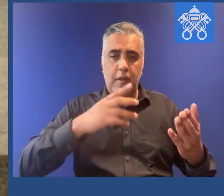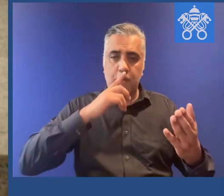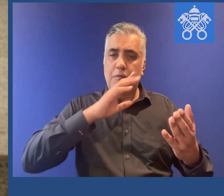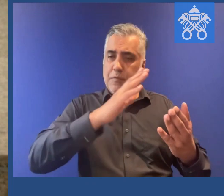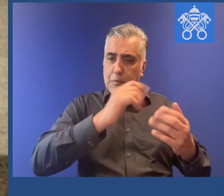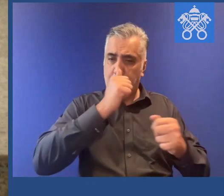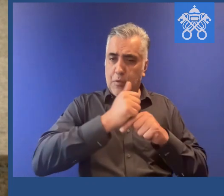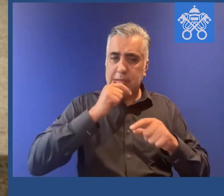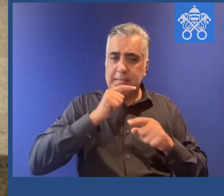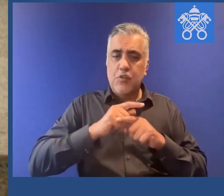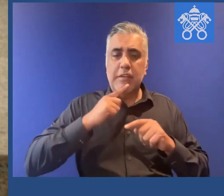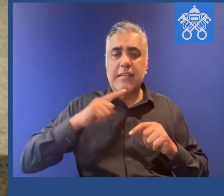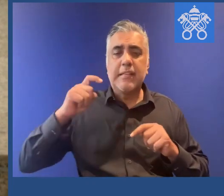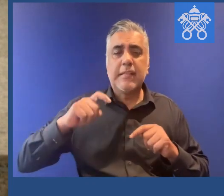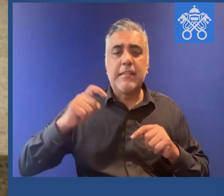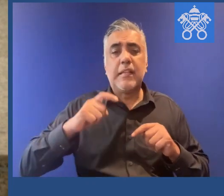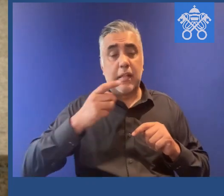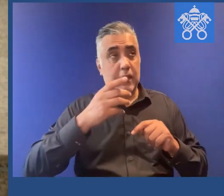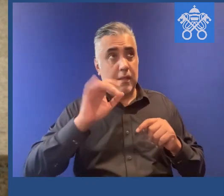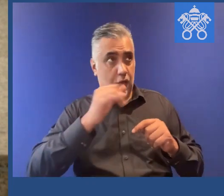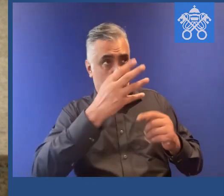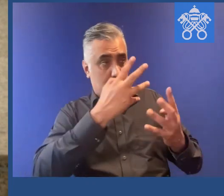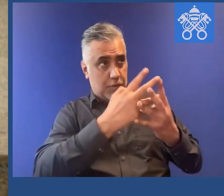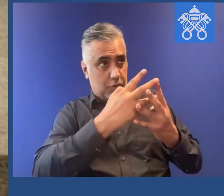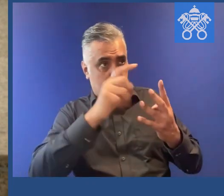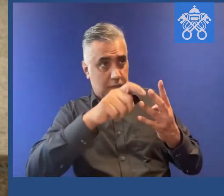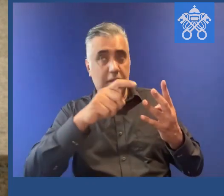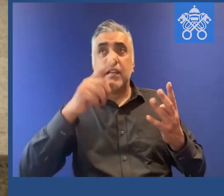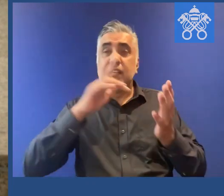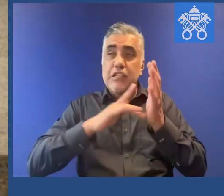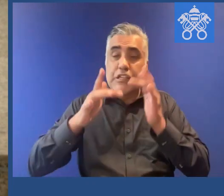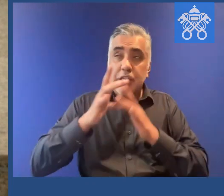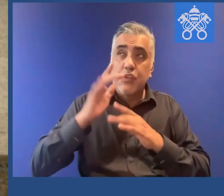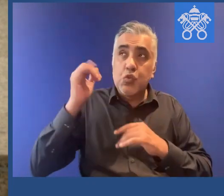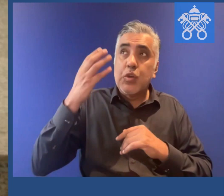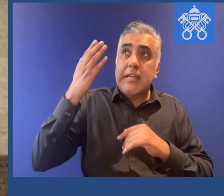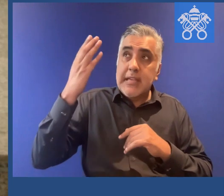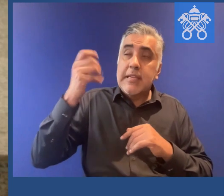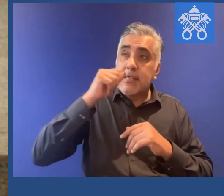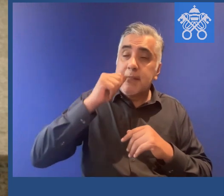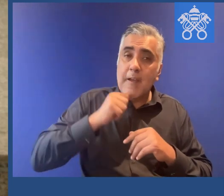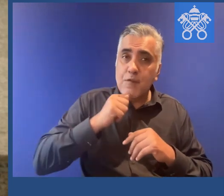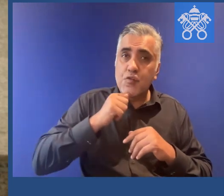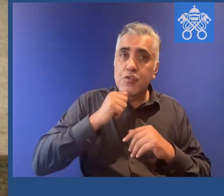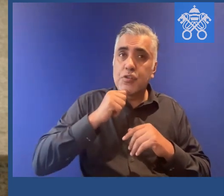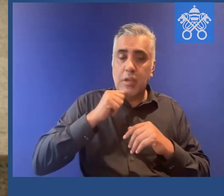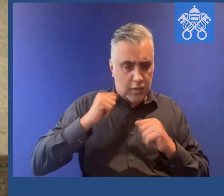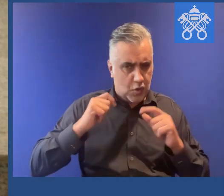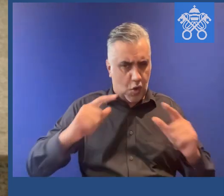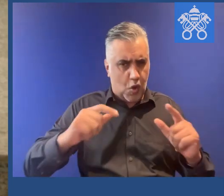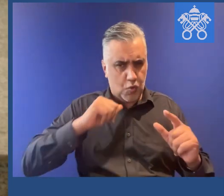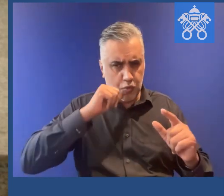there are brothers and sisters in need, like those in prison, there is also Jesus, who who himself suffers and all who